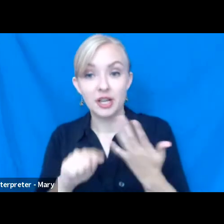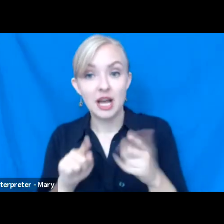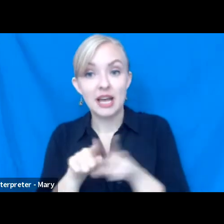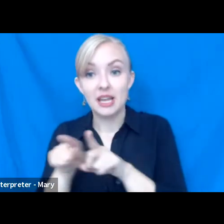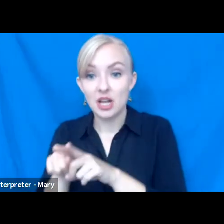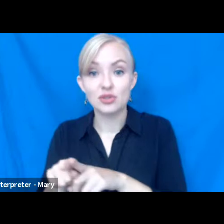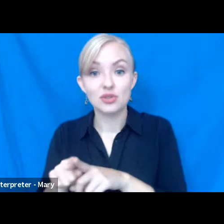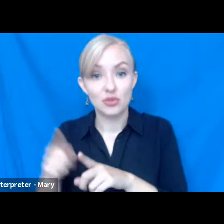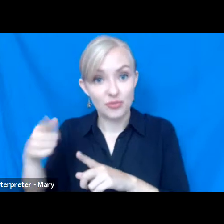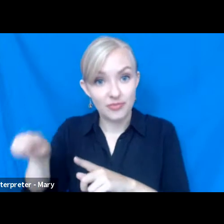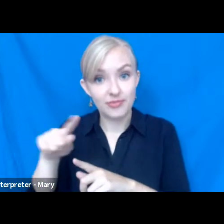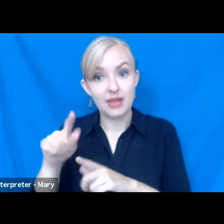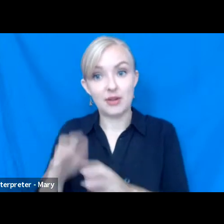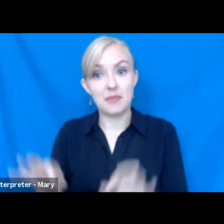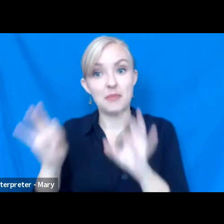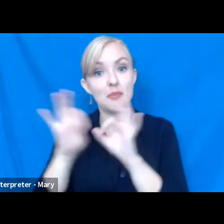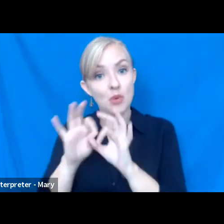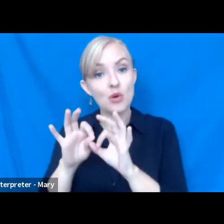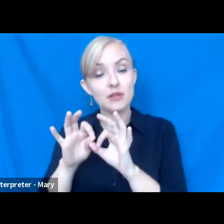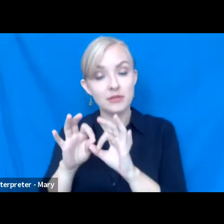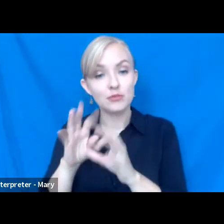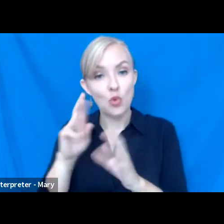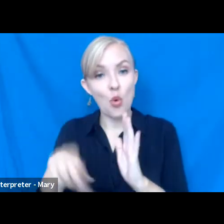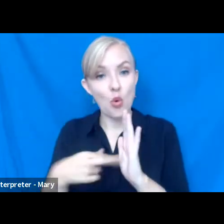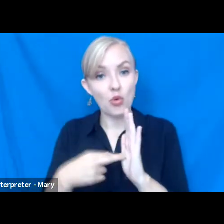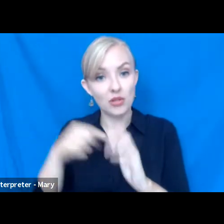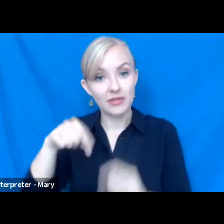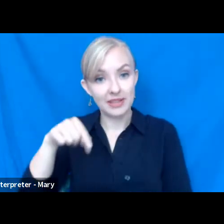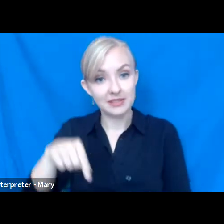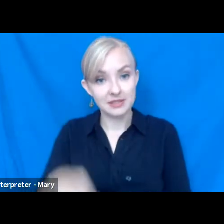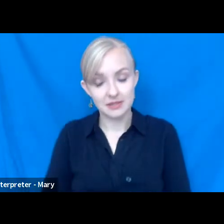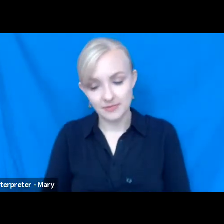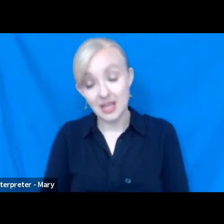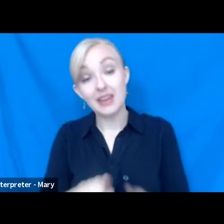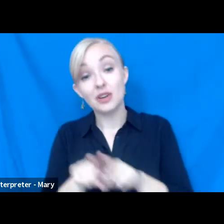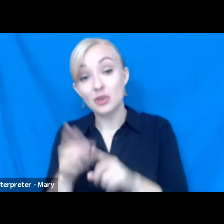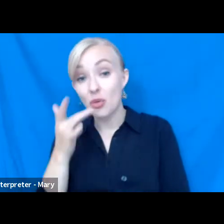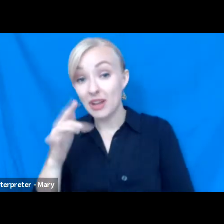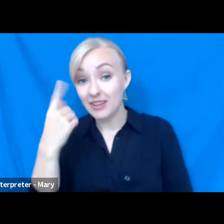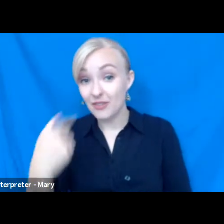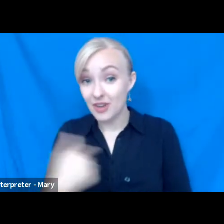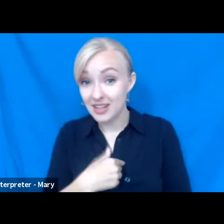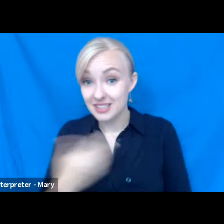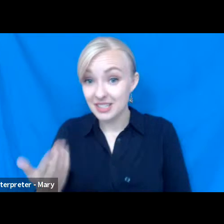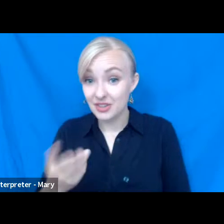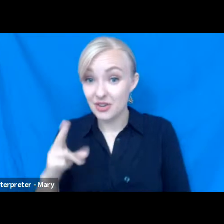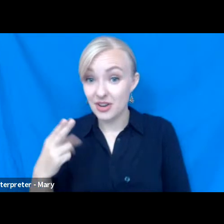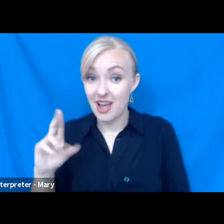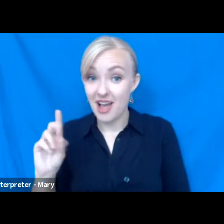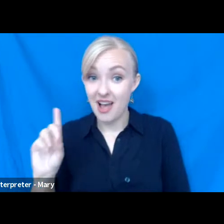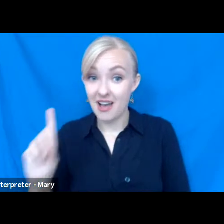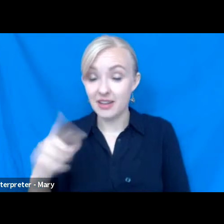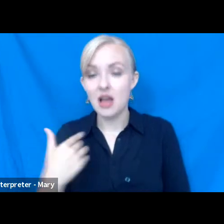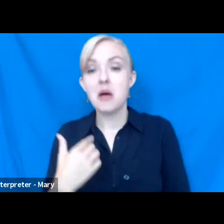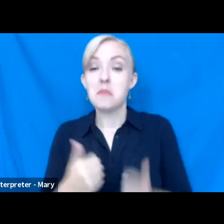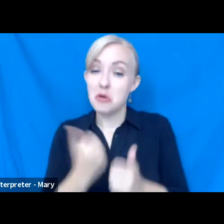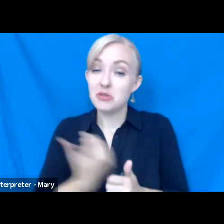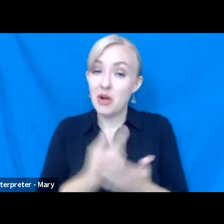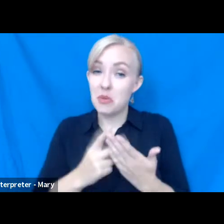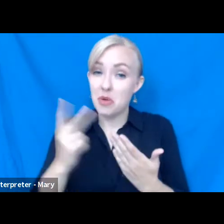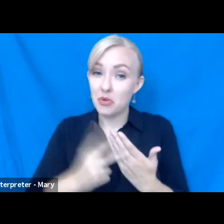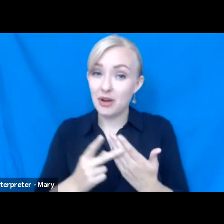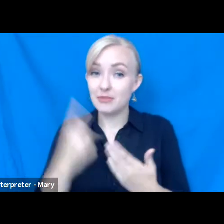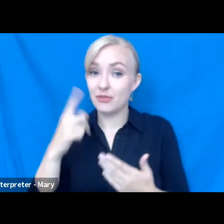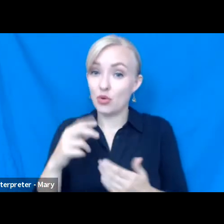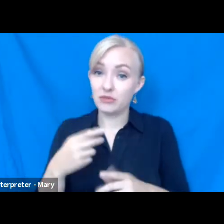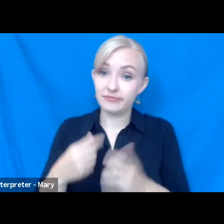also a key player in this space. And luckily for us at HUD, most of our rental assistance programs are